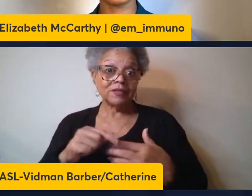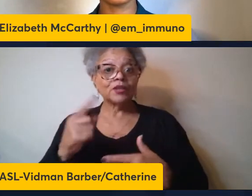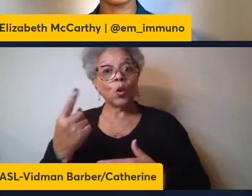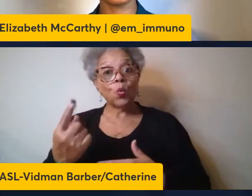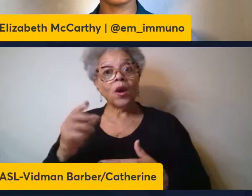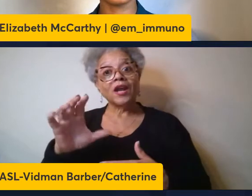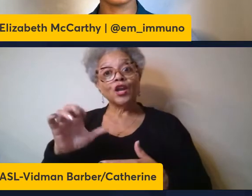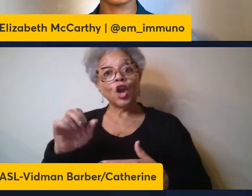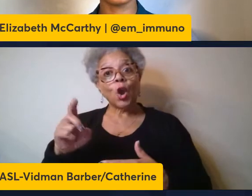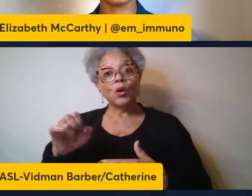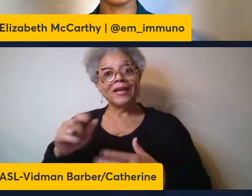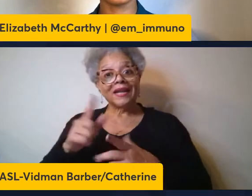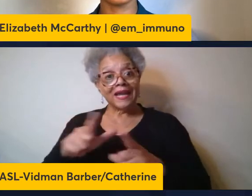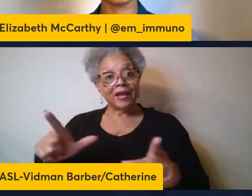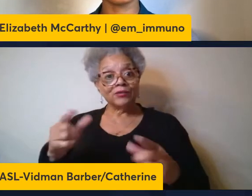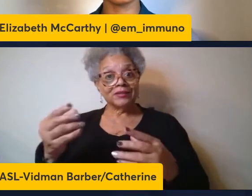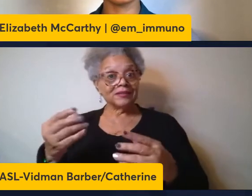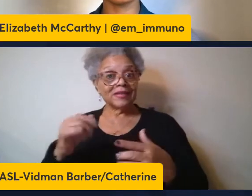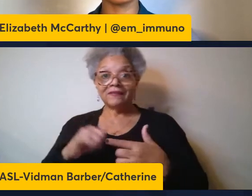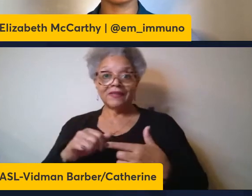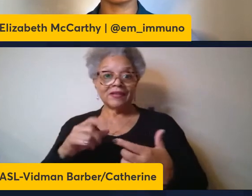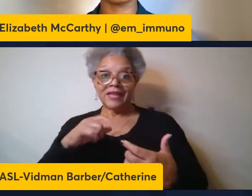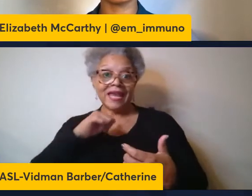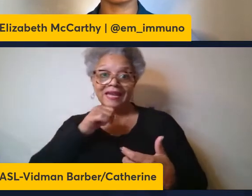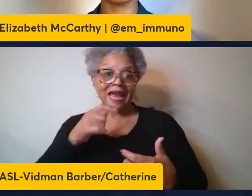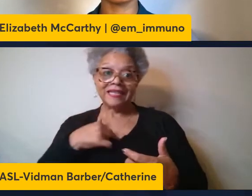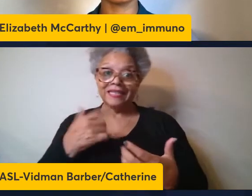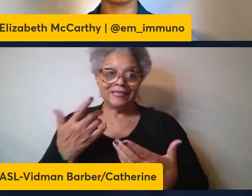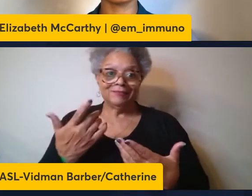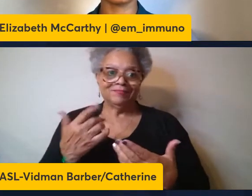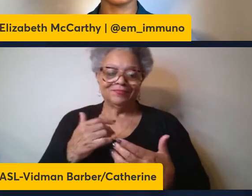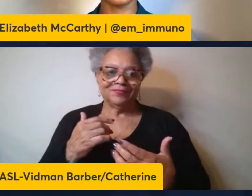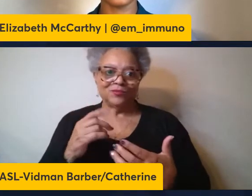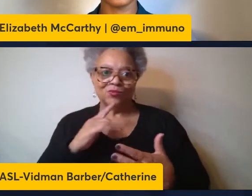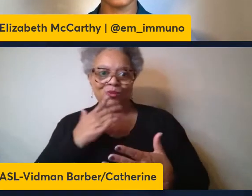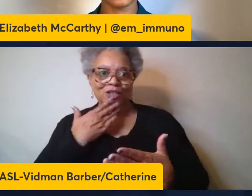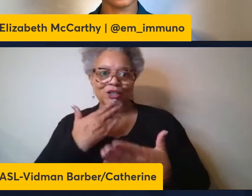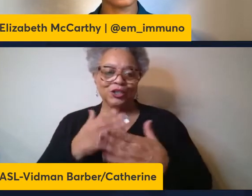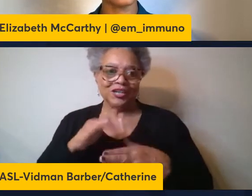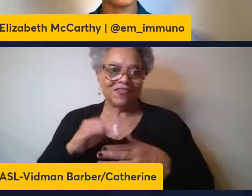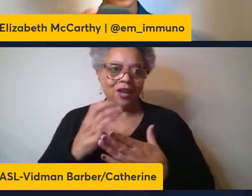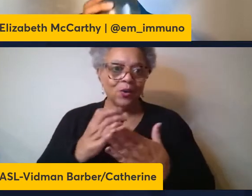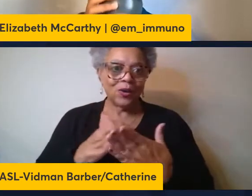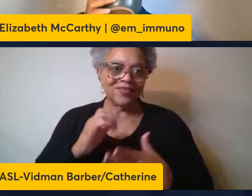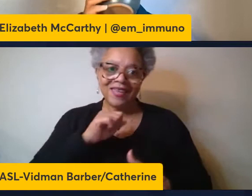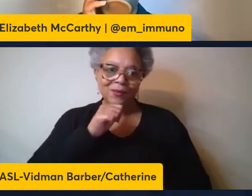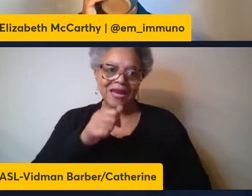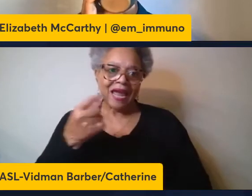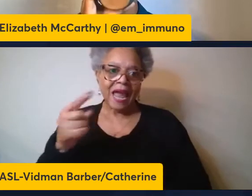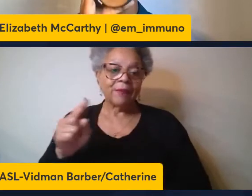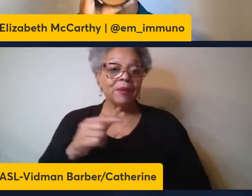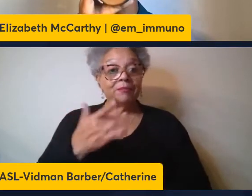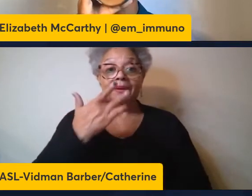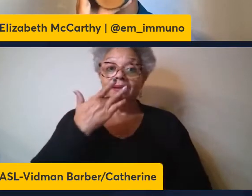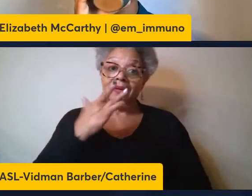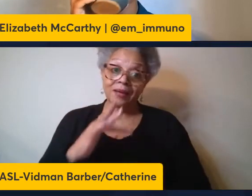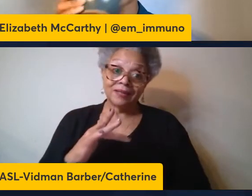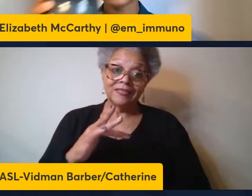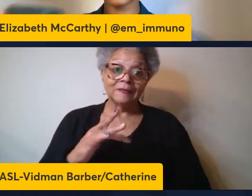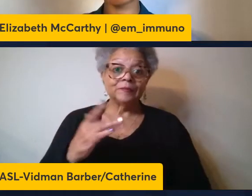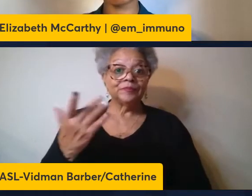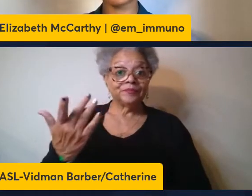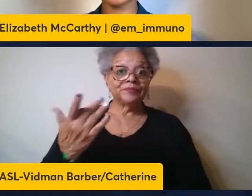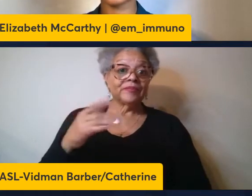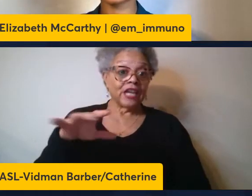use quite a lot, R. And I didn't do well on this course either. So I thought, this is not going to happen. But luckily, his lab took me